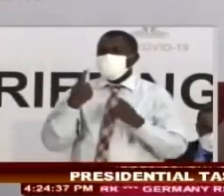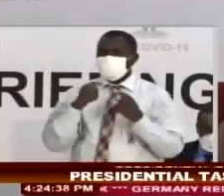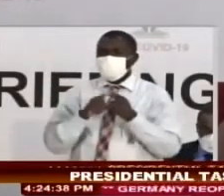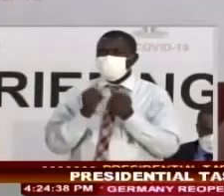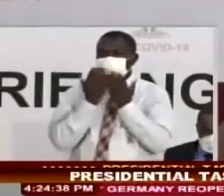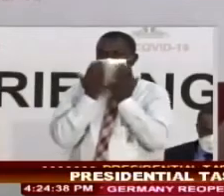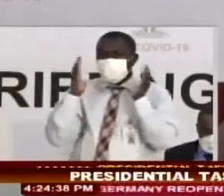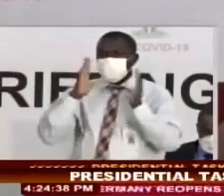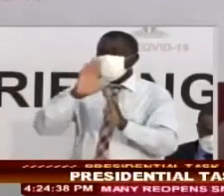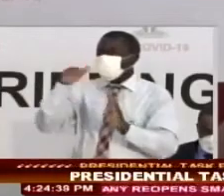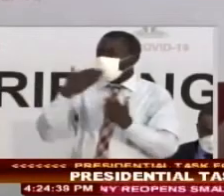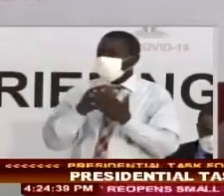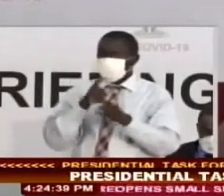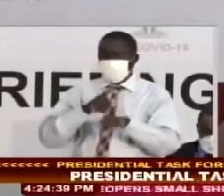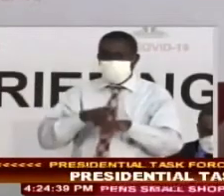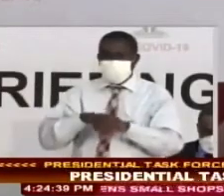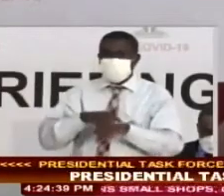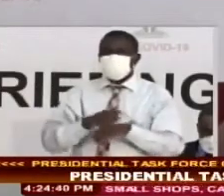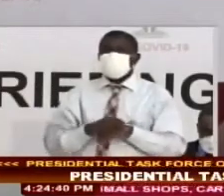when you leave home.